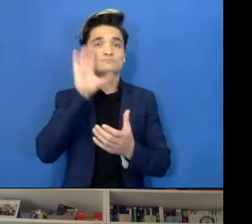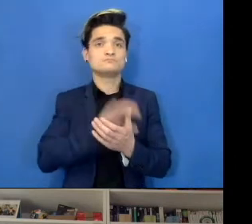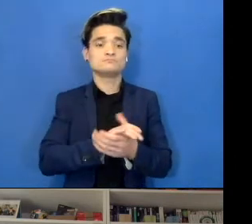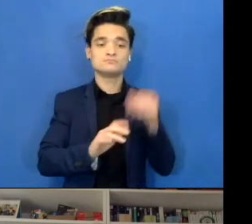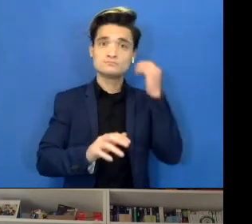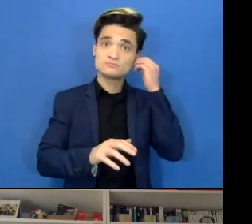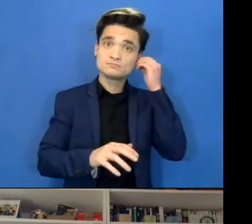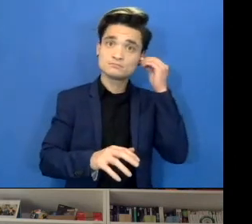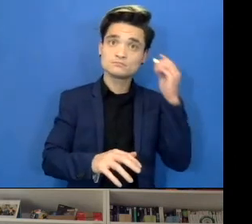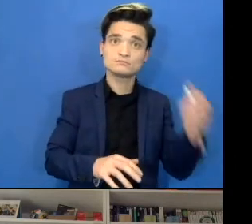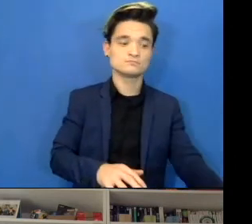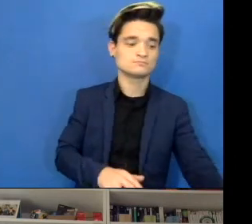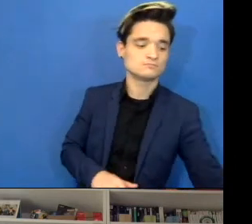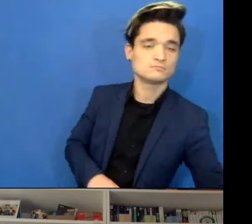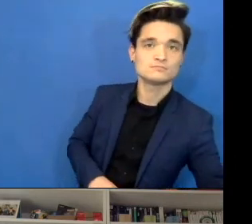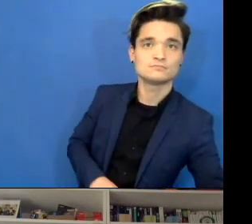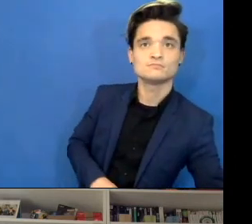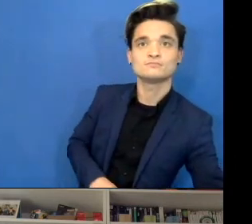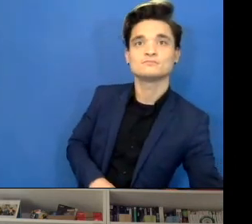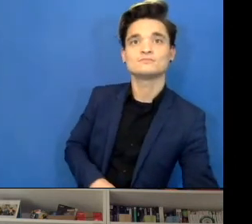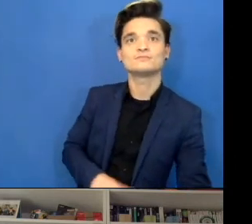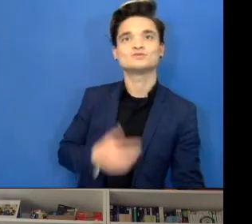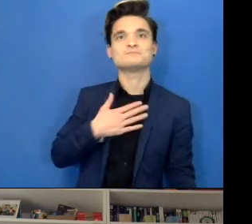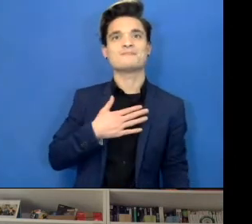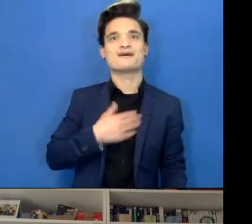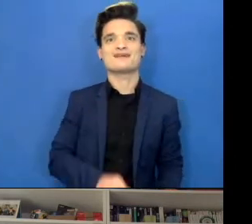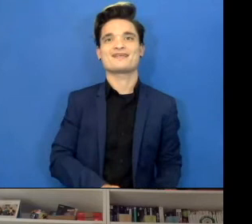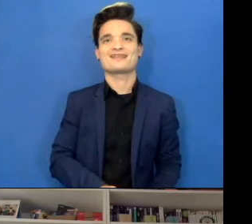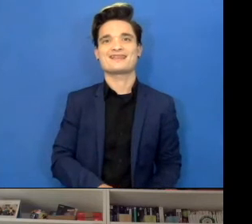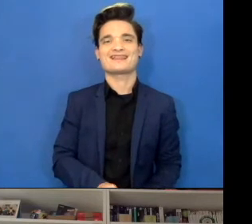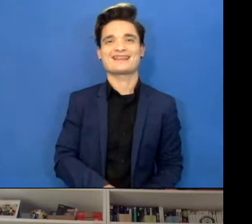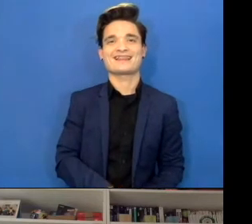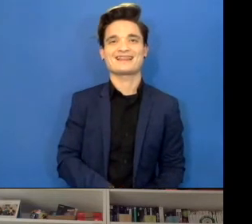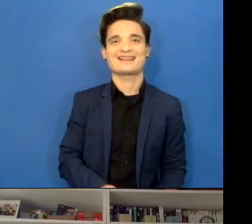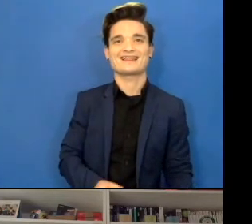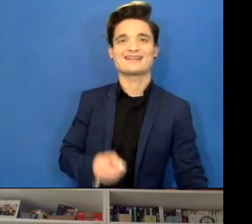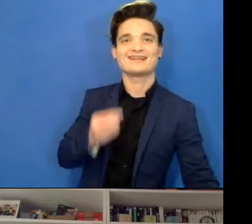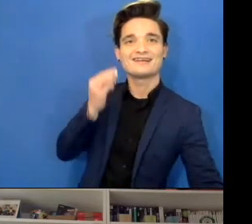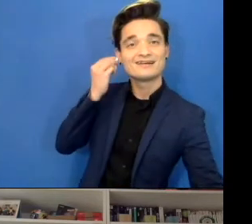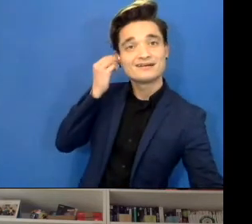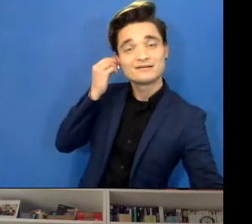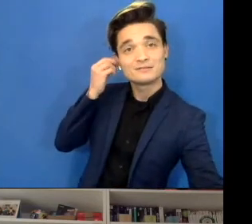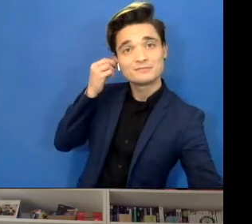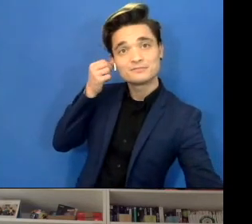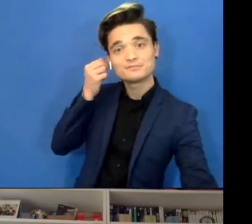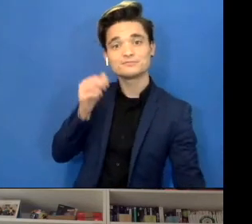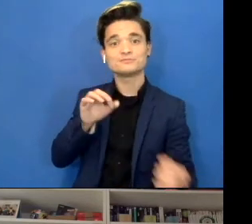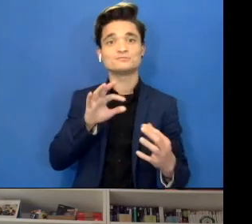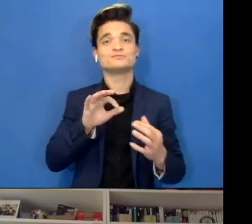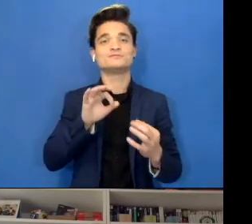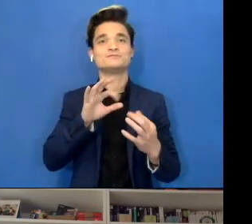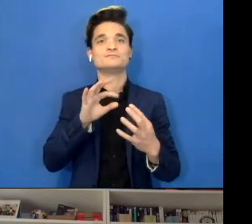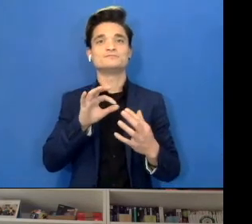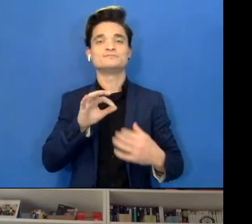don't want to do that. If you turn away and present a cheek, for example, rather than your